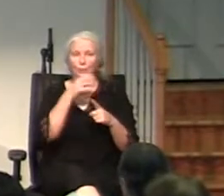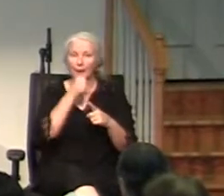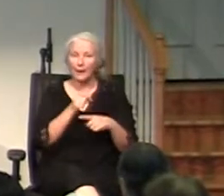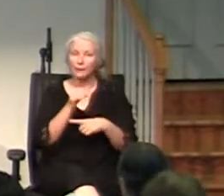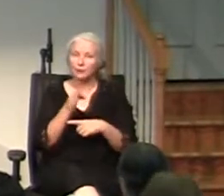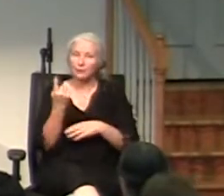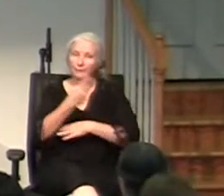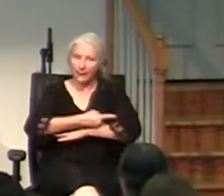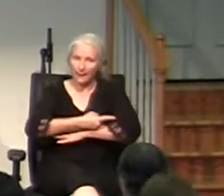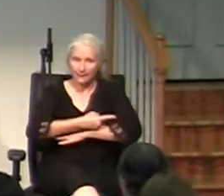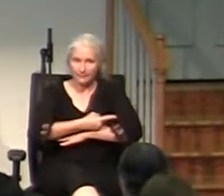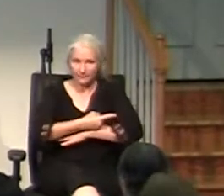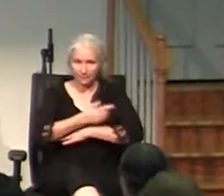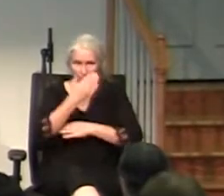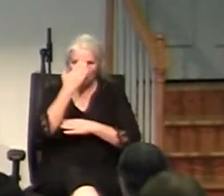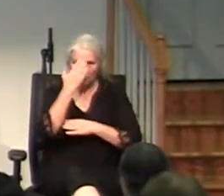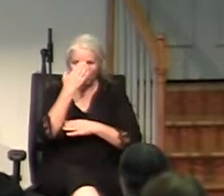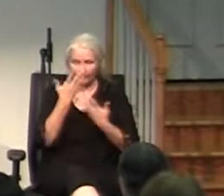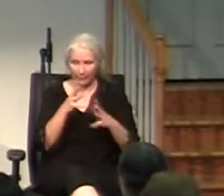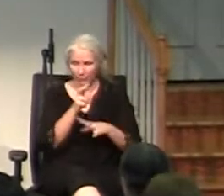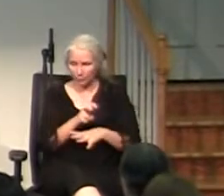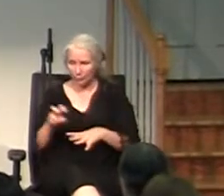Days had moved into the most holy place.